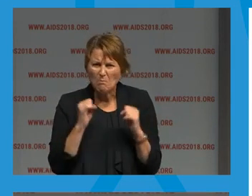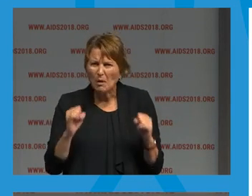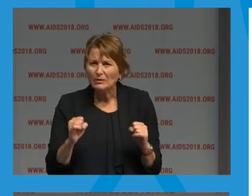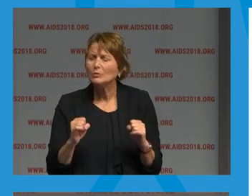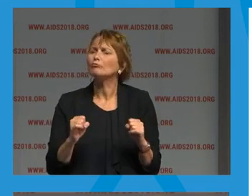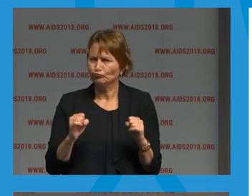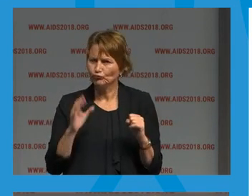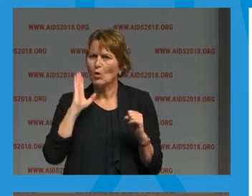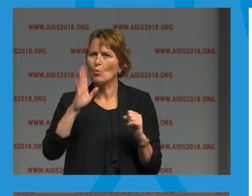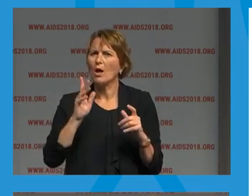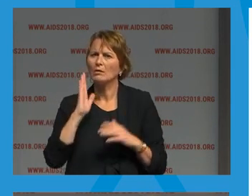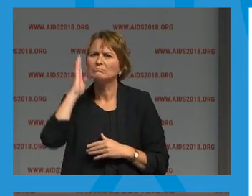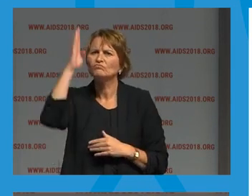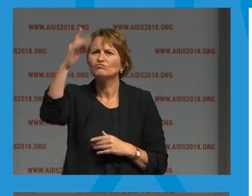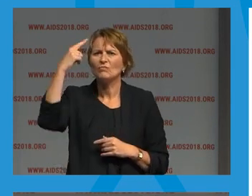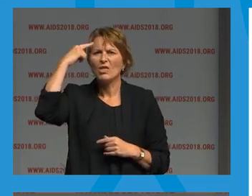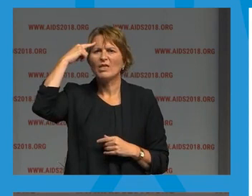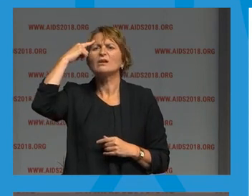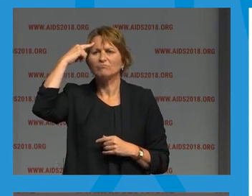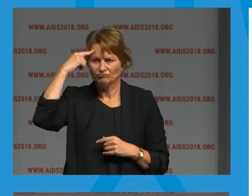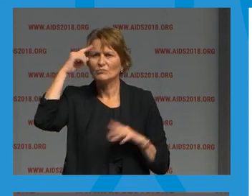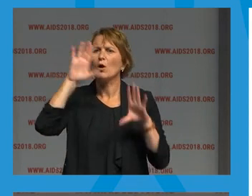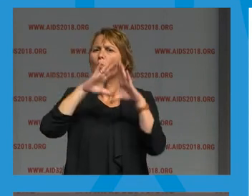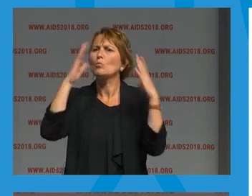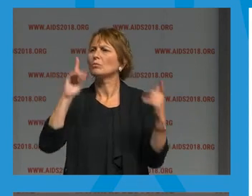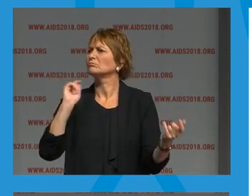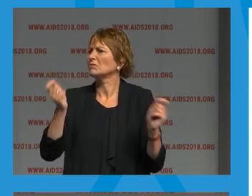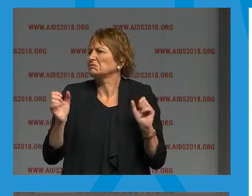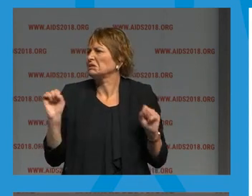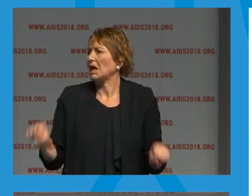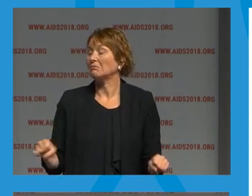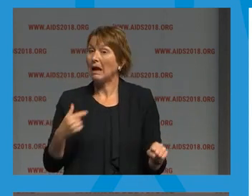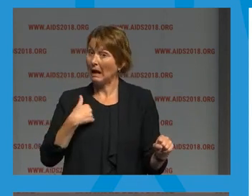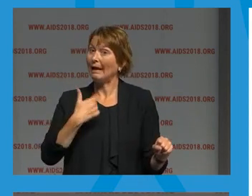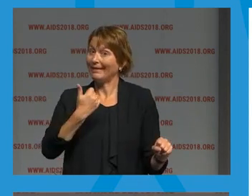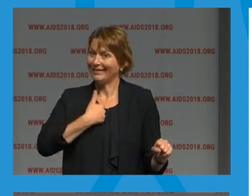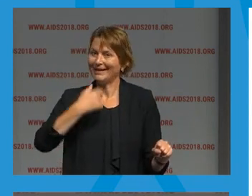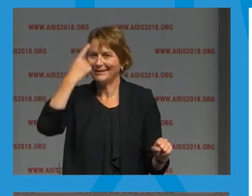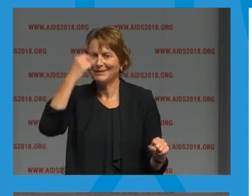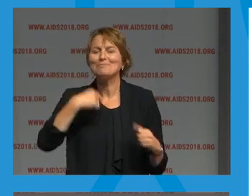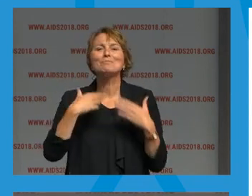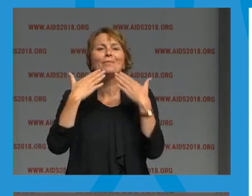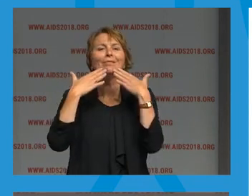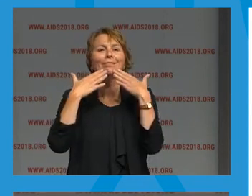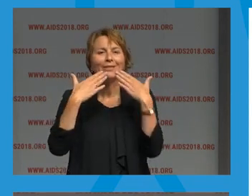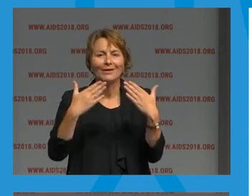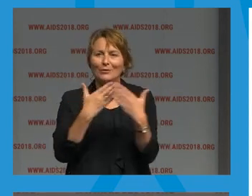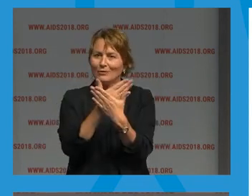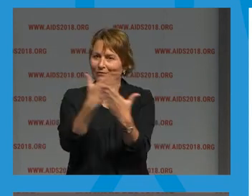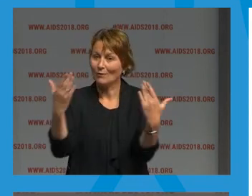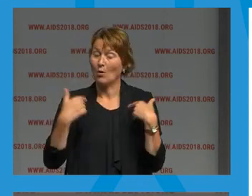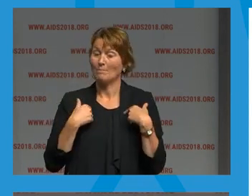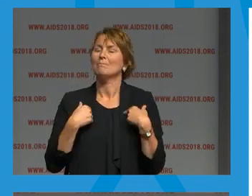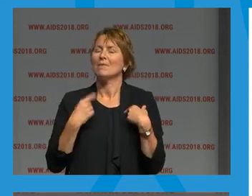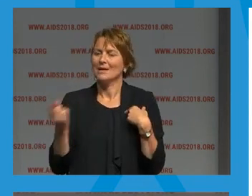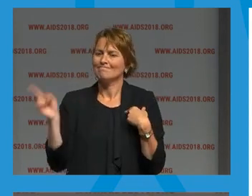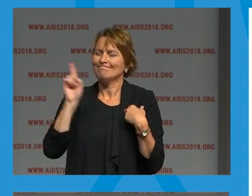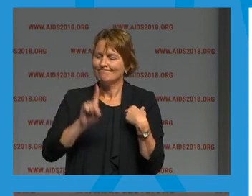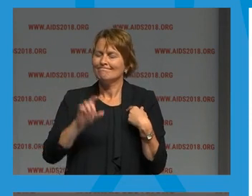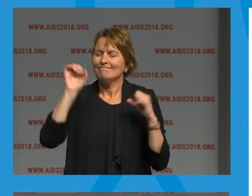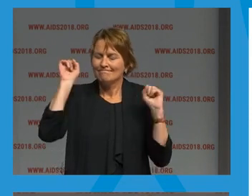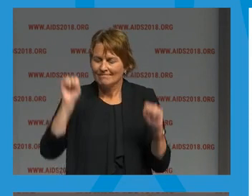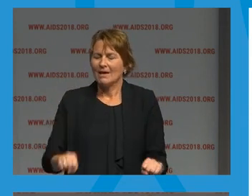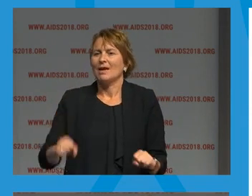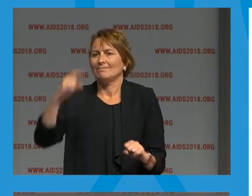the world can change. I believe the world can change. Thank you for making it possible for me to believe that. Hopefully